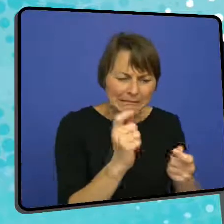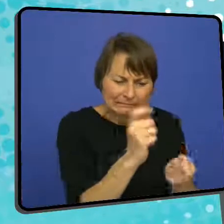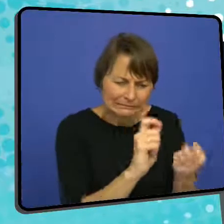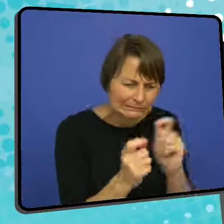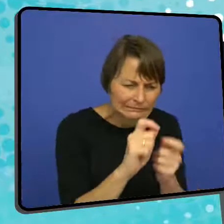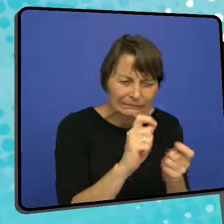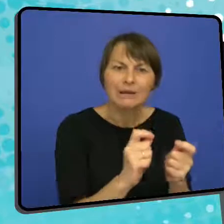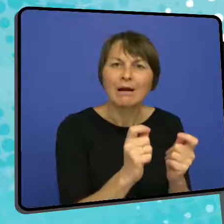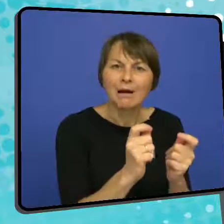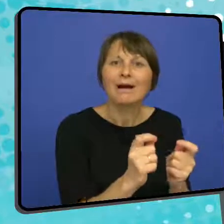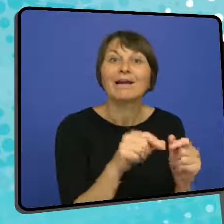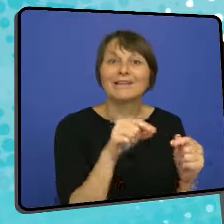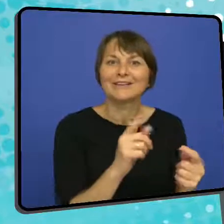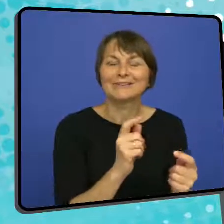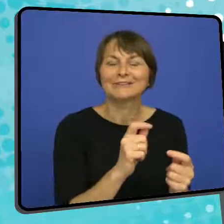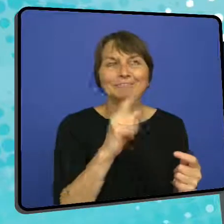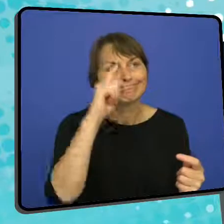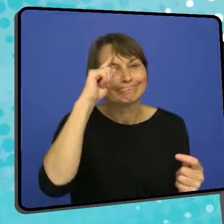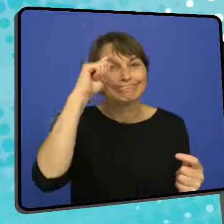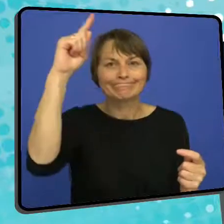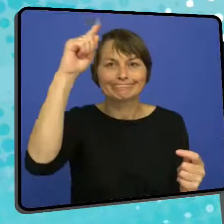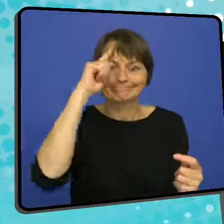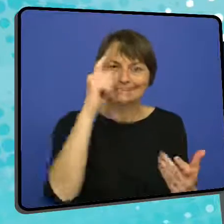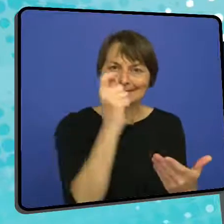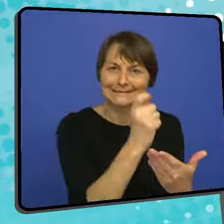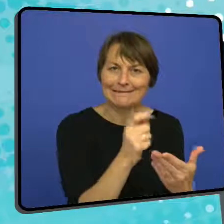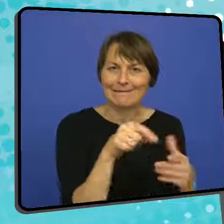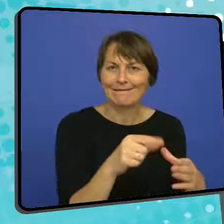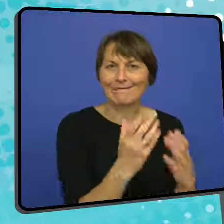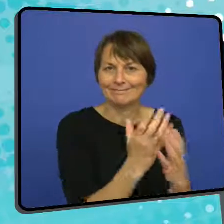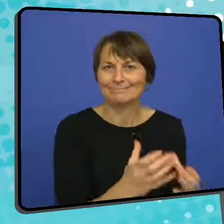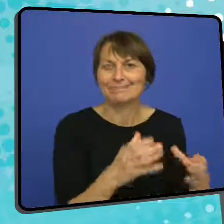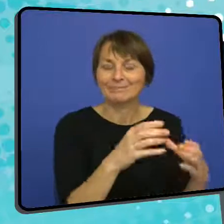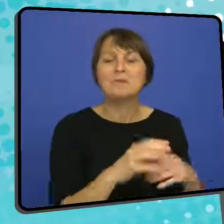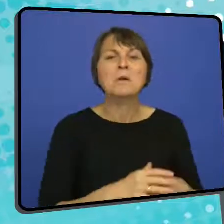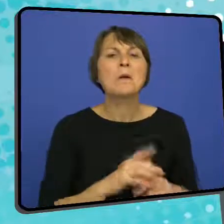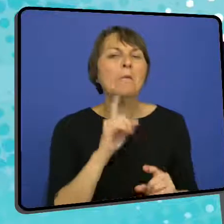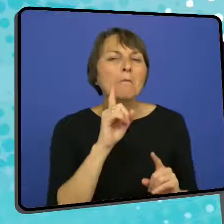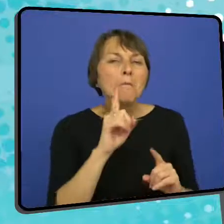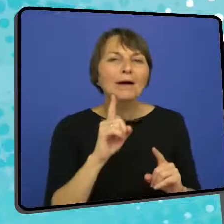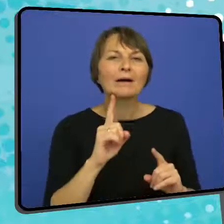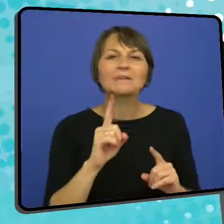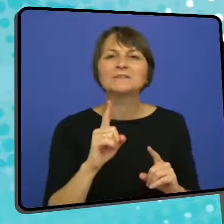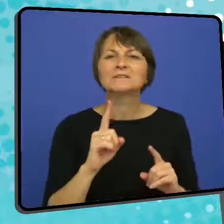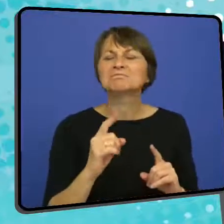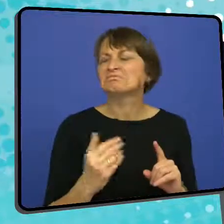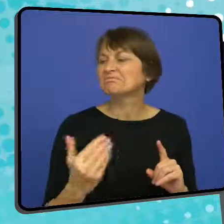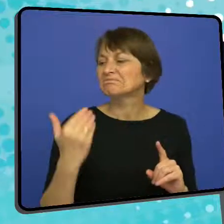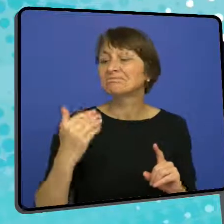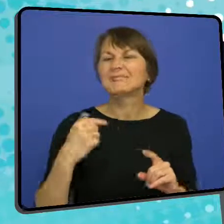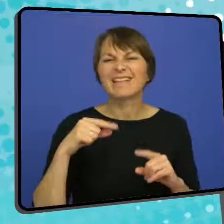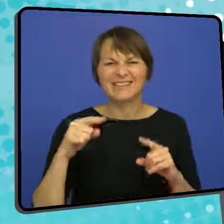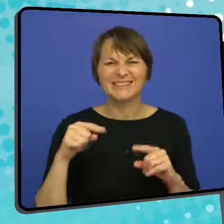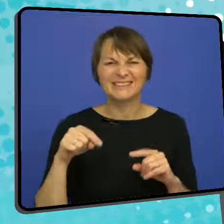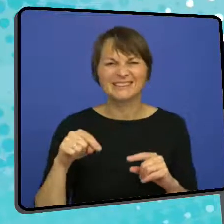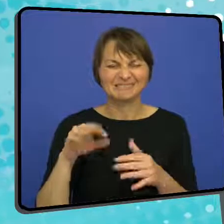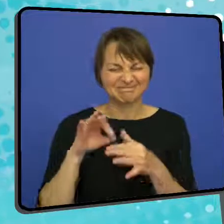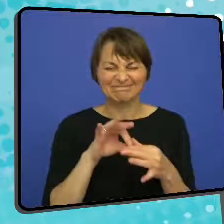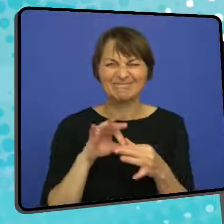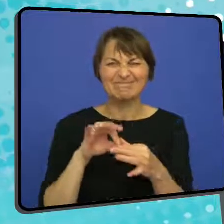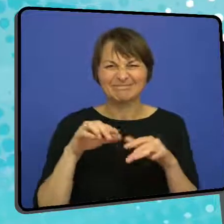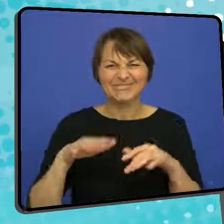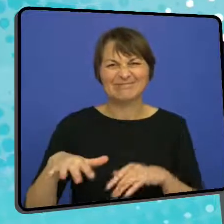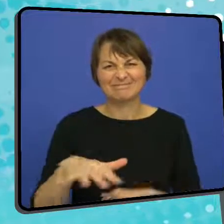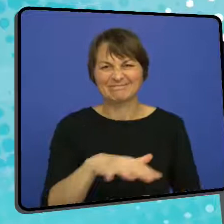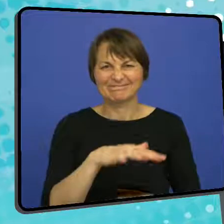But I felt that in the years that I was working in that realm, you've seen that the digital